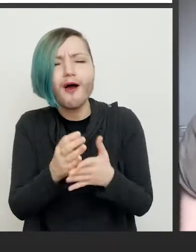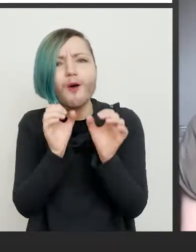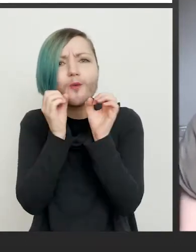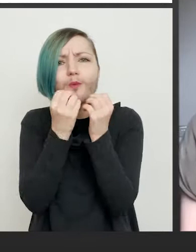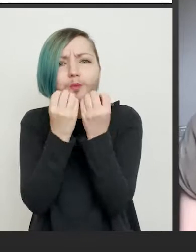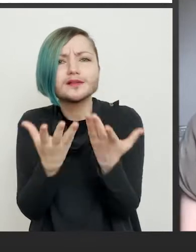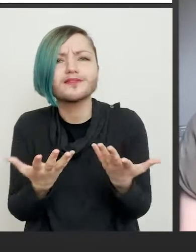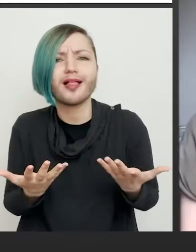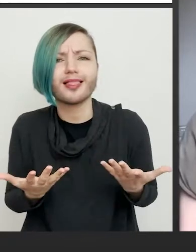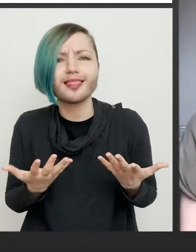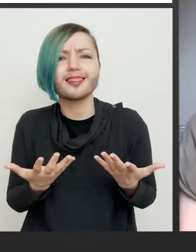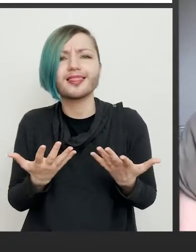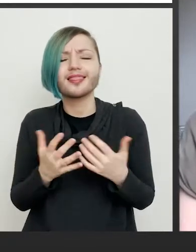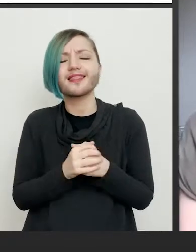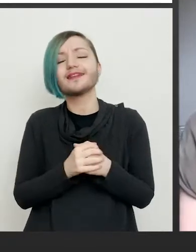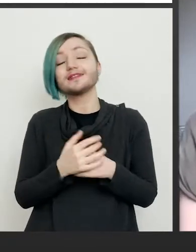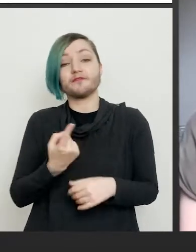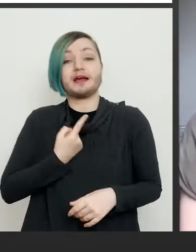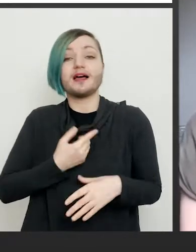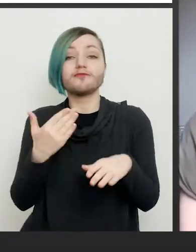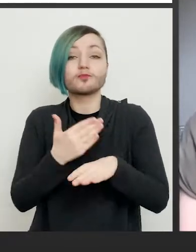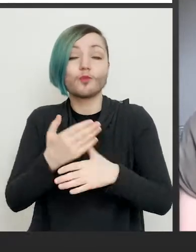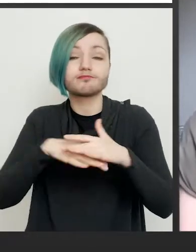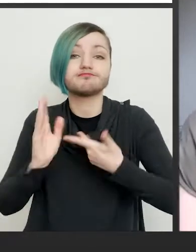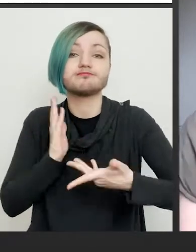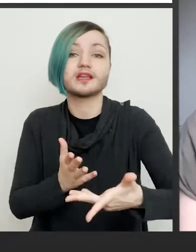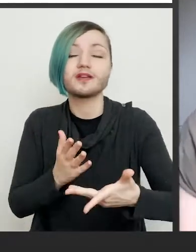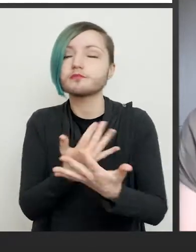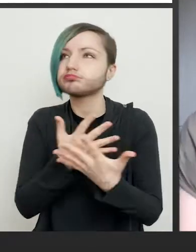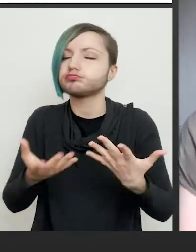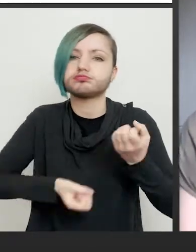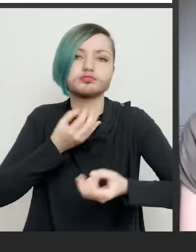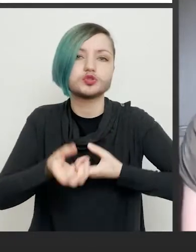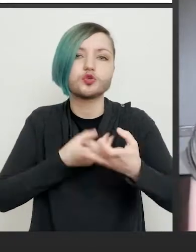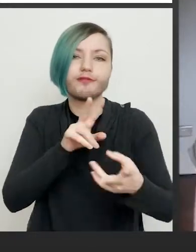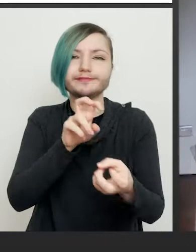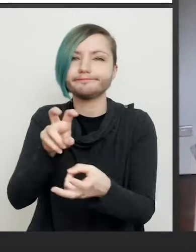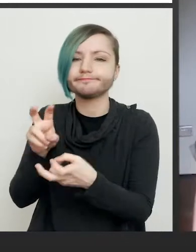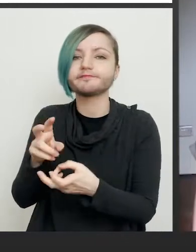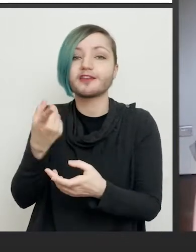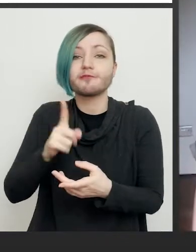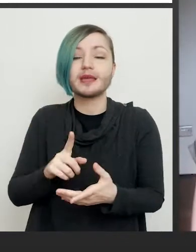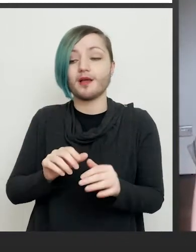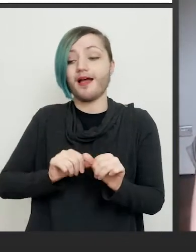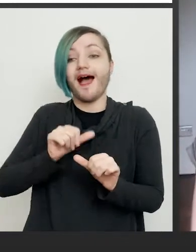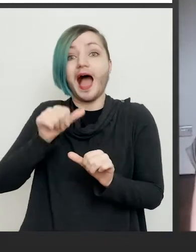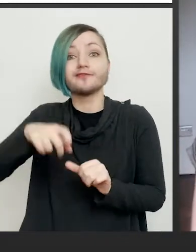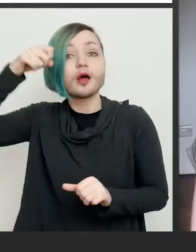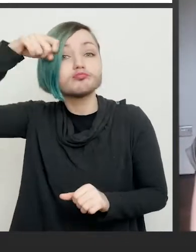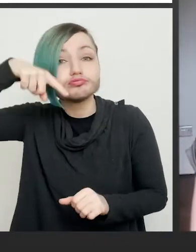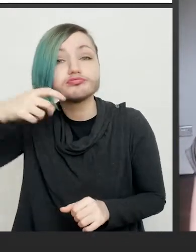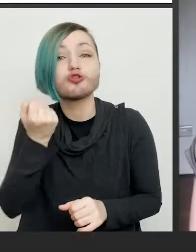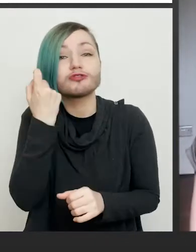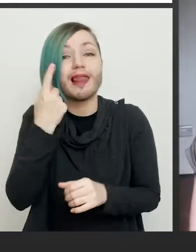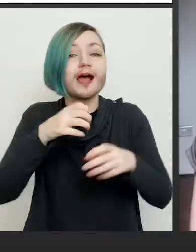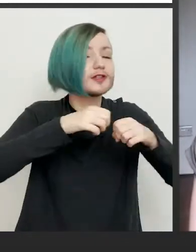And Yeah. when I work in the service, I hear so many stories of people really flourishing after that point, and